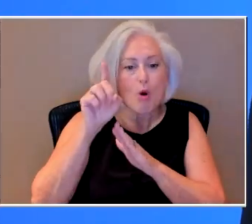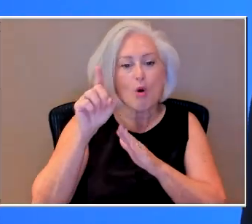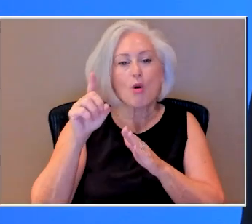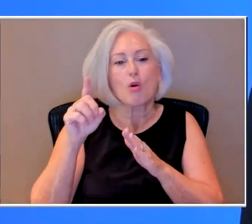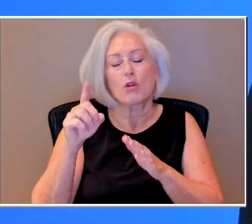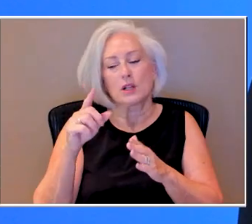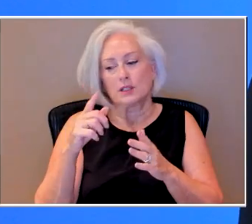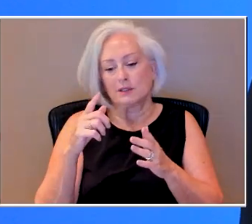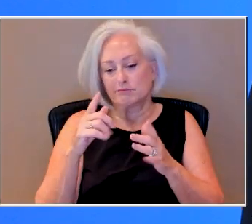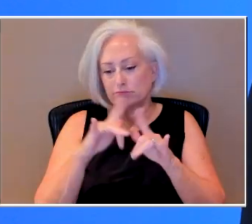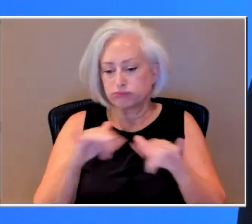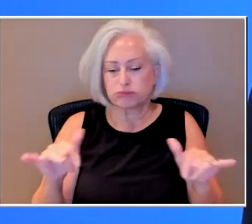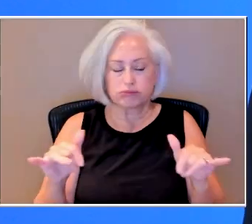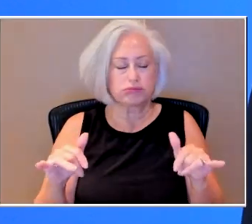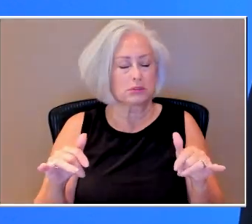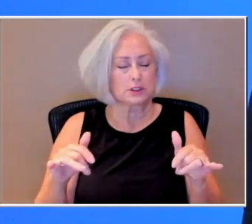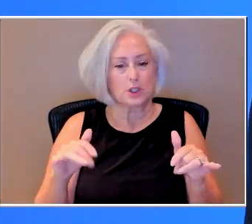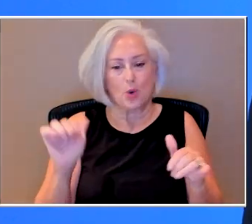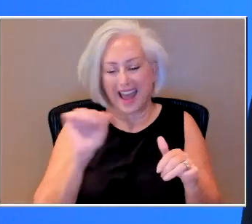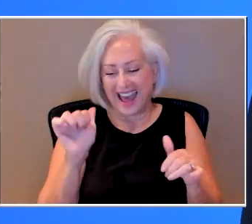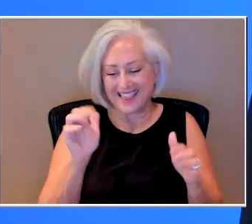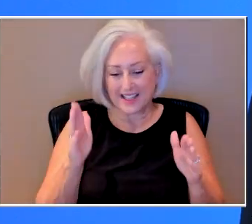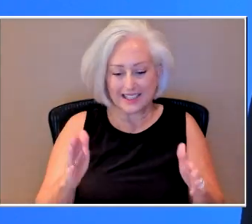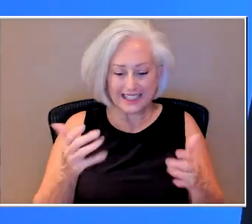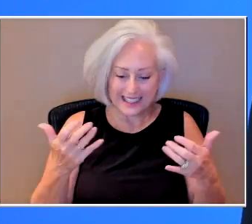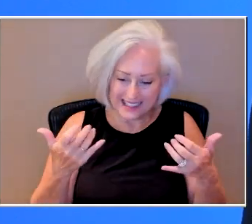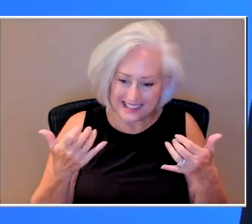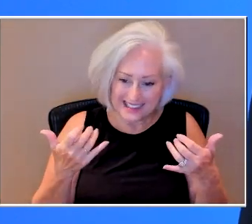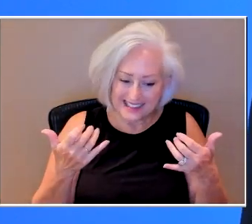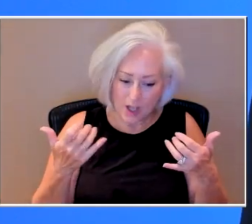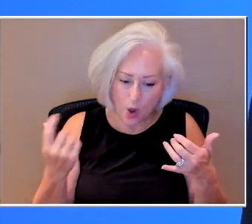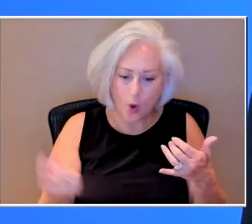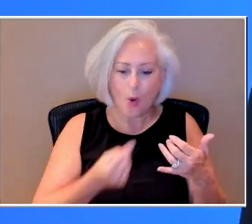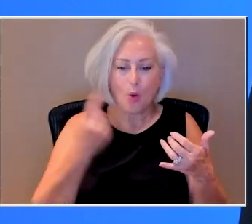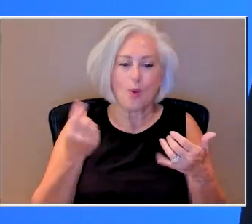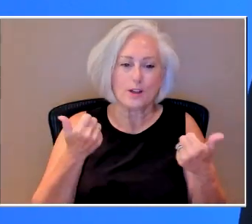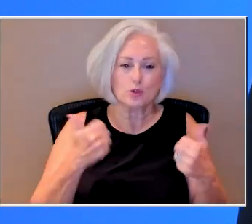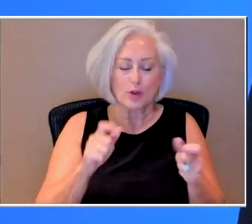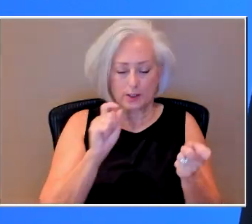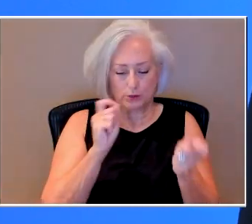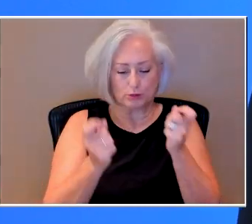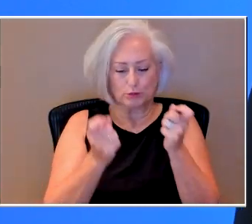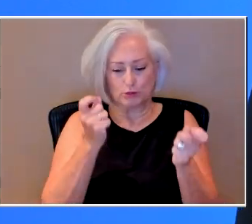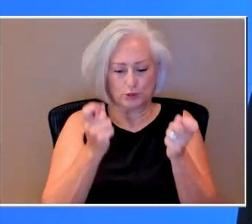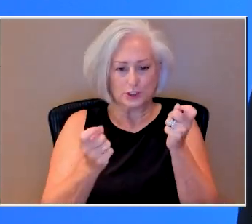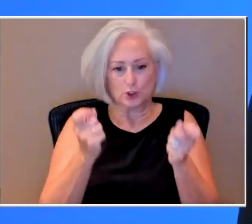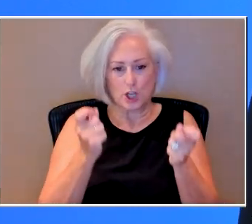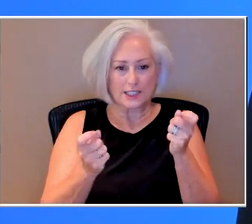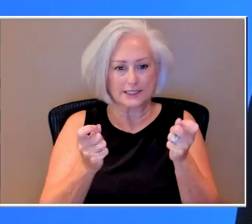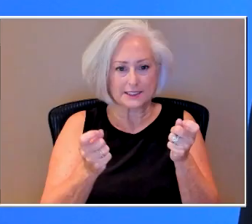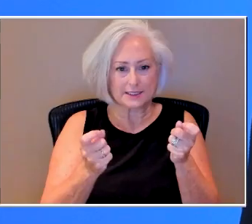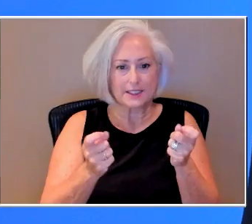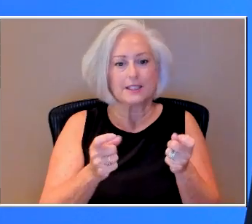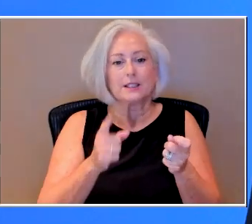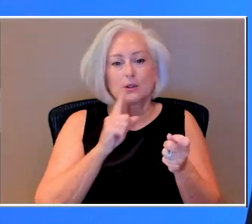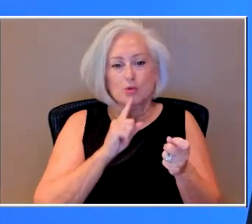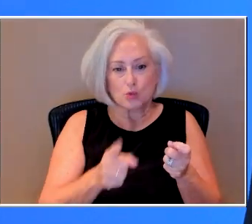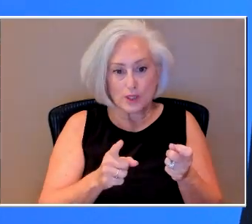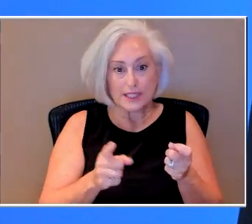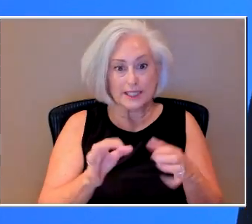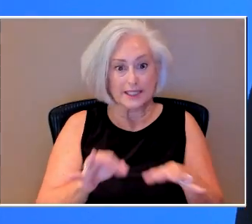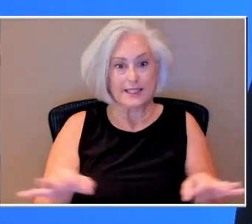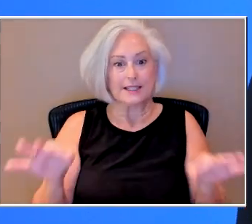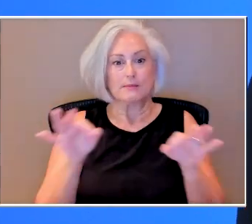so that athlete's constantly trying to adjust to that. So it's really just getting down to fundamentals before you try